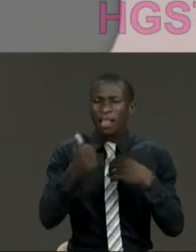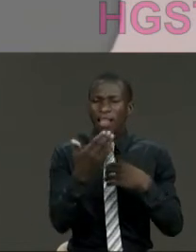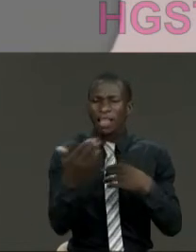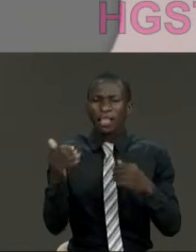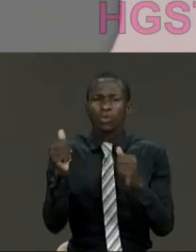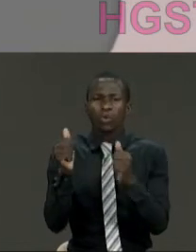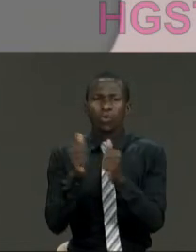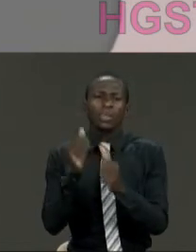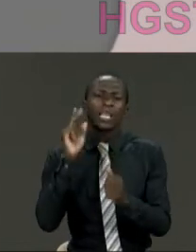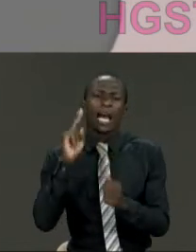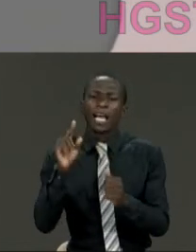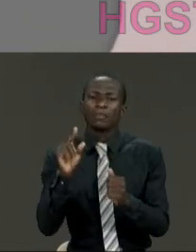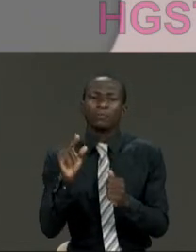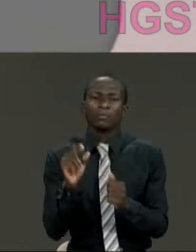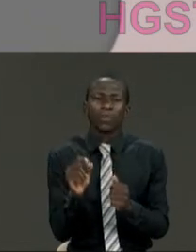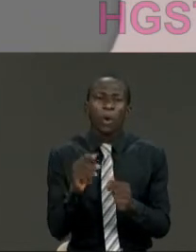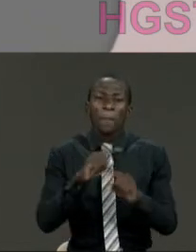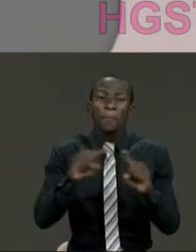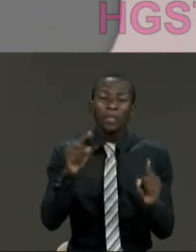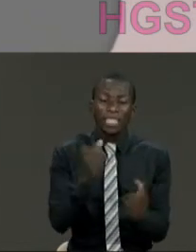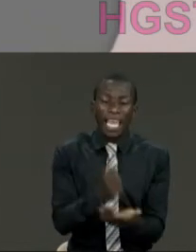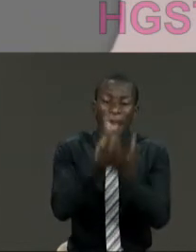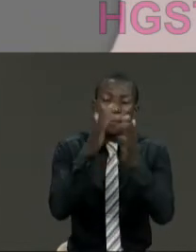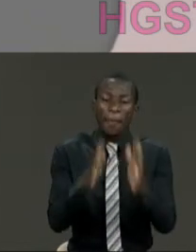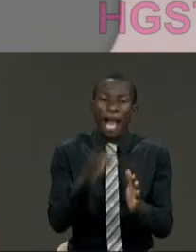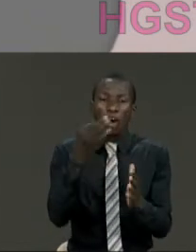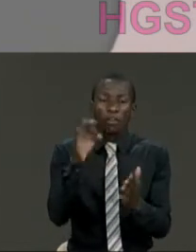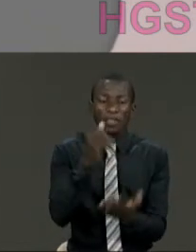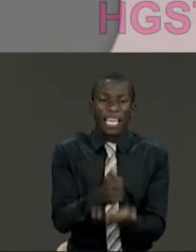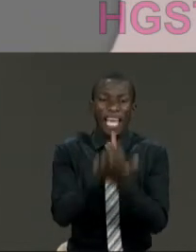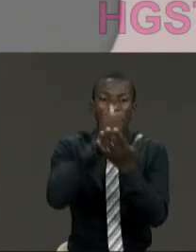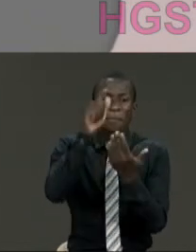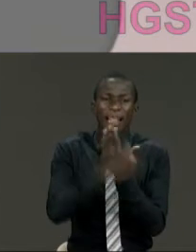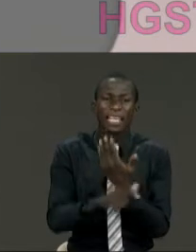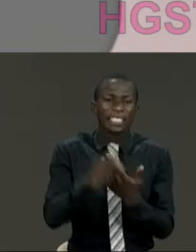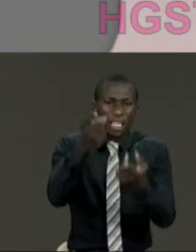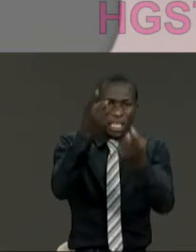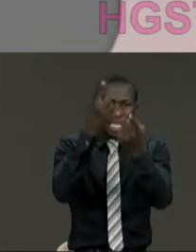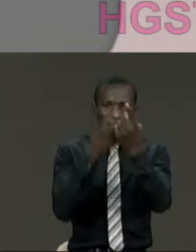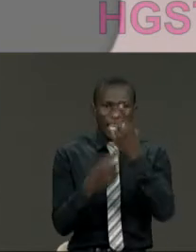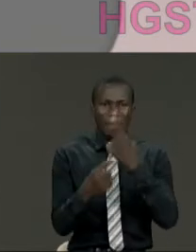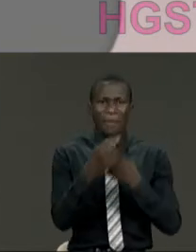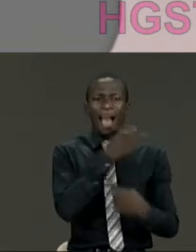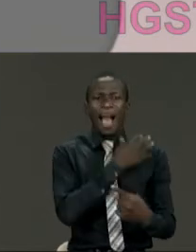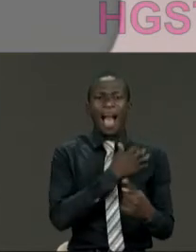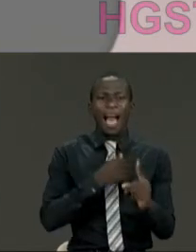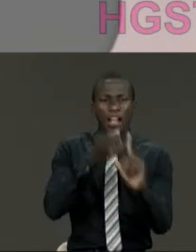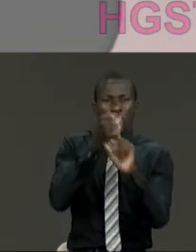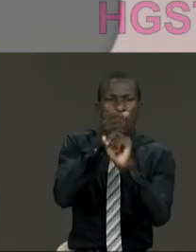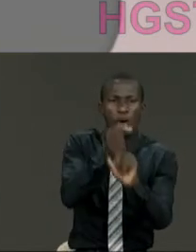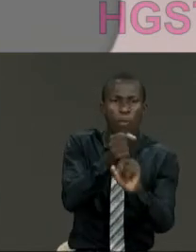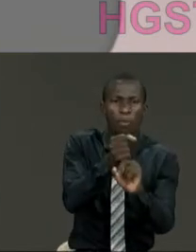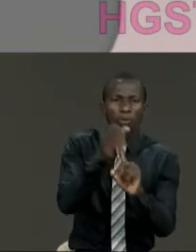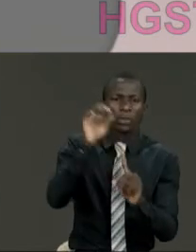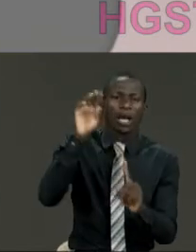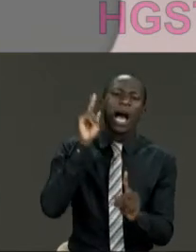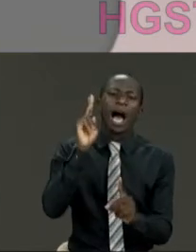Talk less of helping her. But the helper of the helpless, he came and upheld